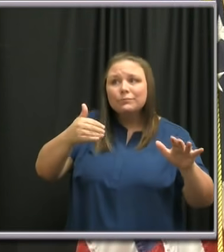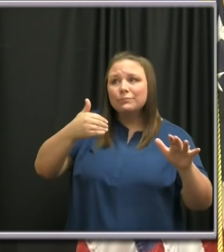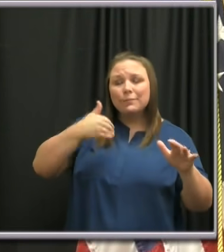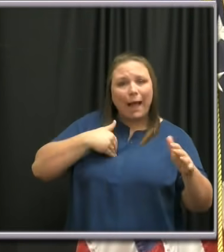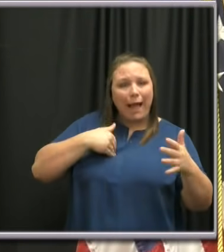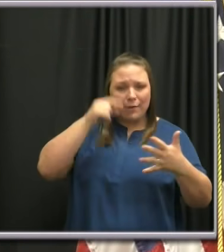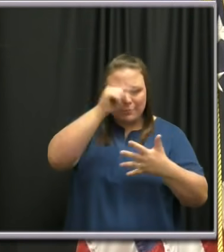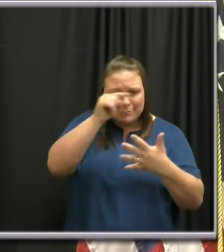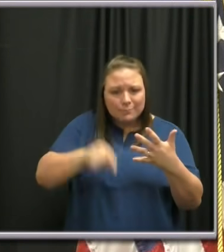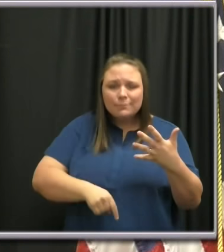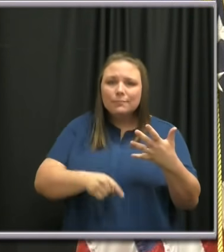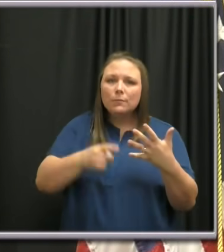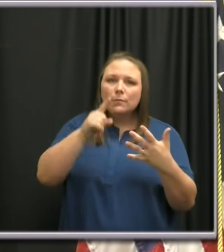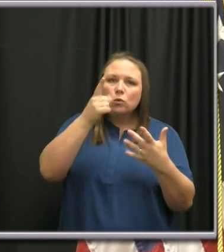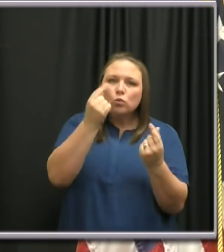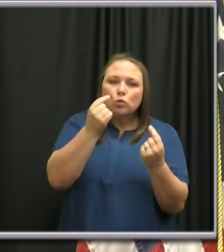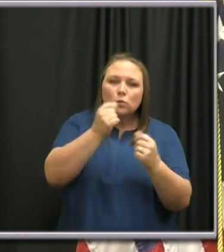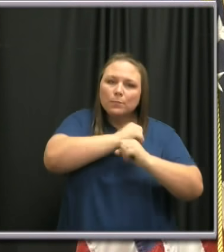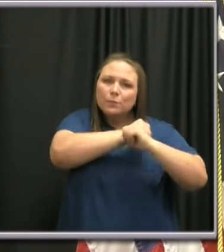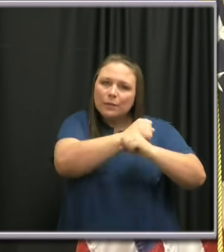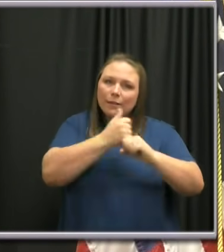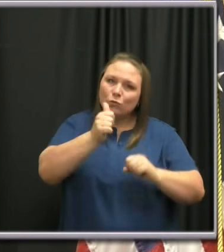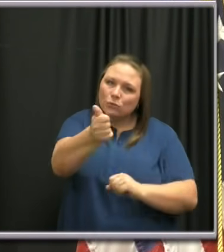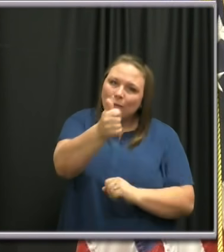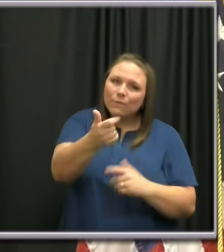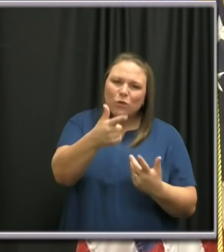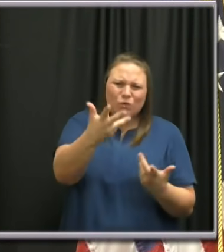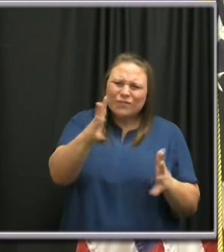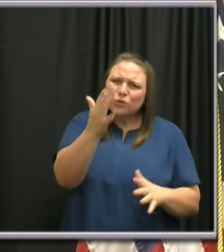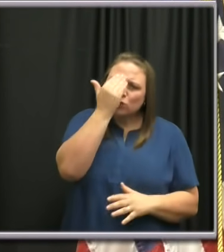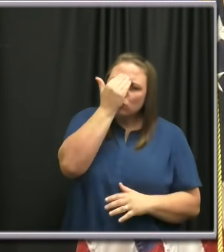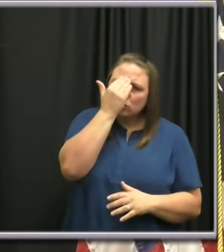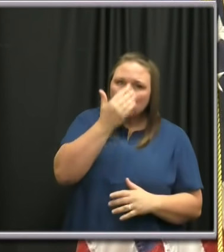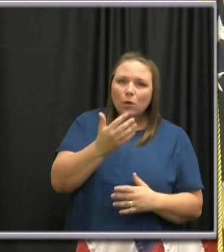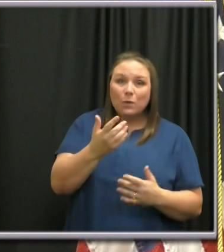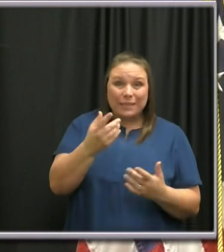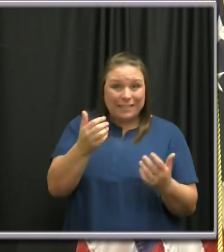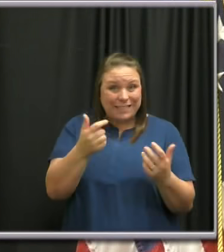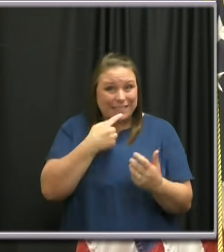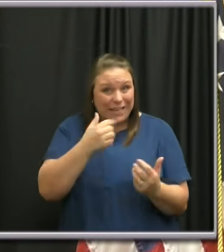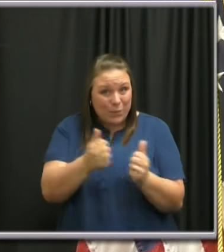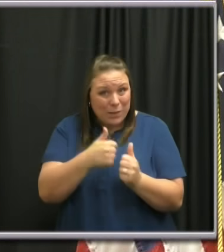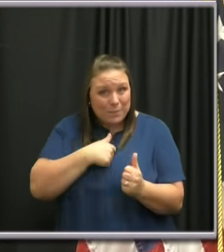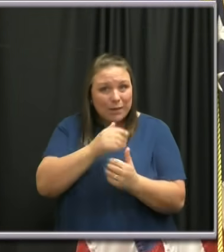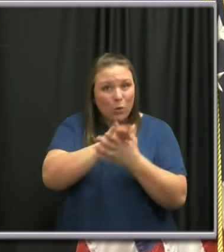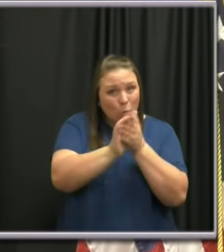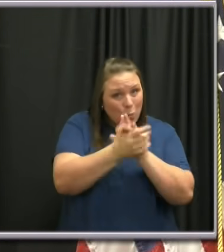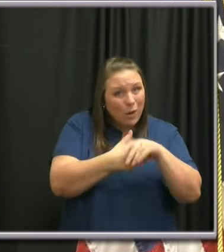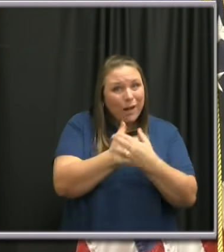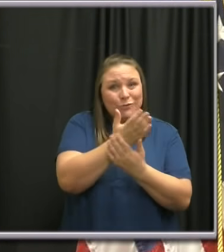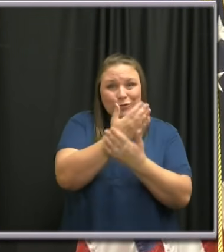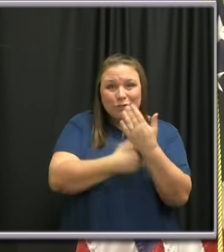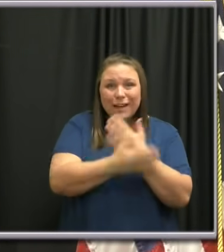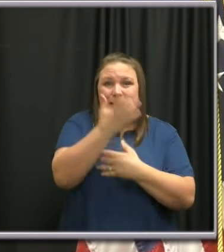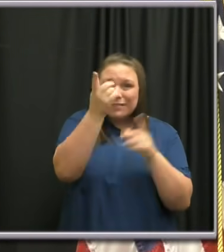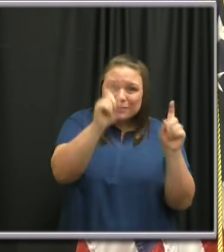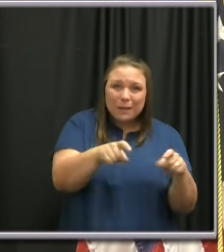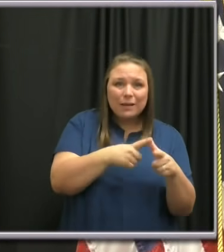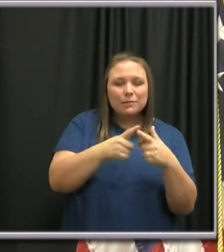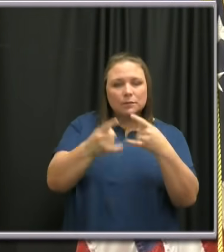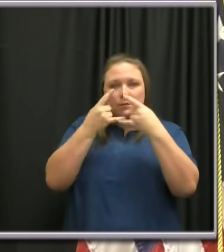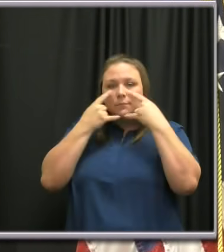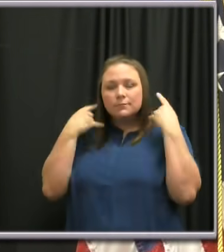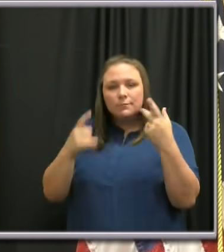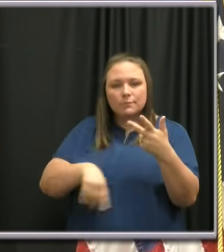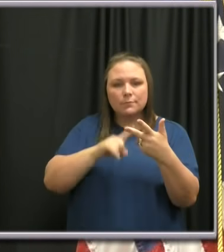need to fight it, and you know what they are. You might say it with me. We need to wash our hands frequently, wear face